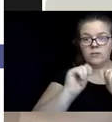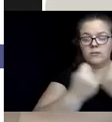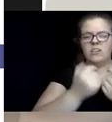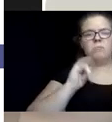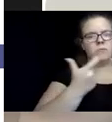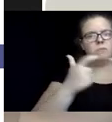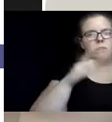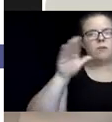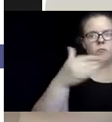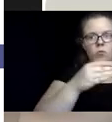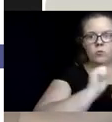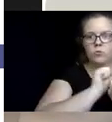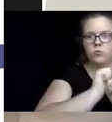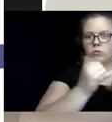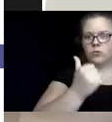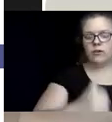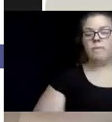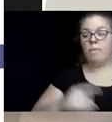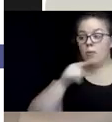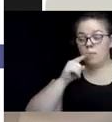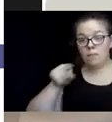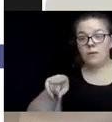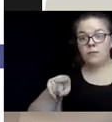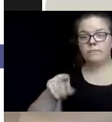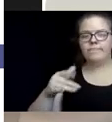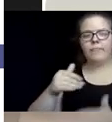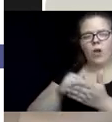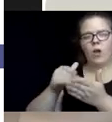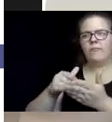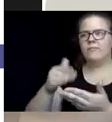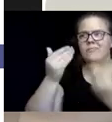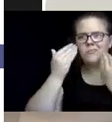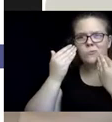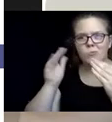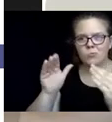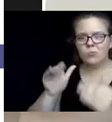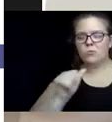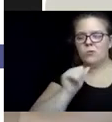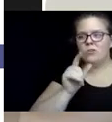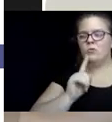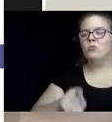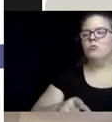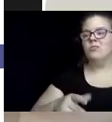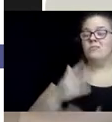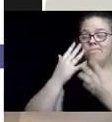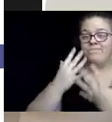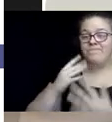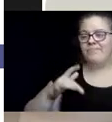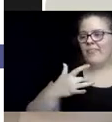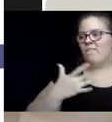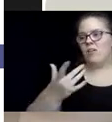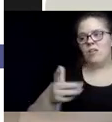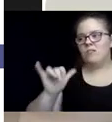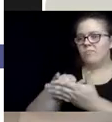now. Within the public, they're often unsure. And sadly, sometimes they feel it's inevitable